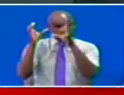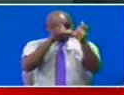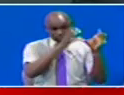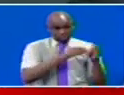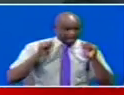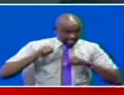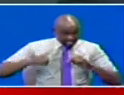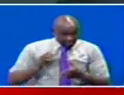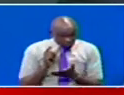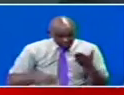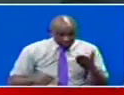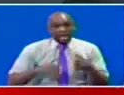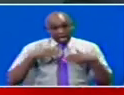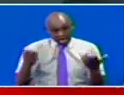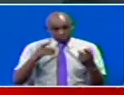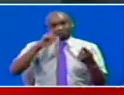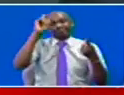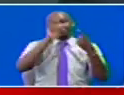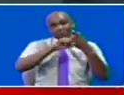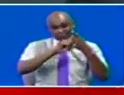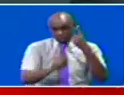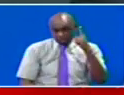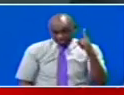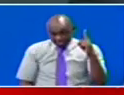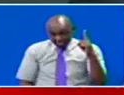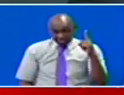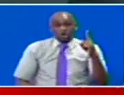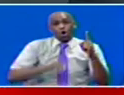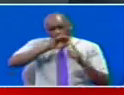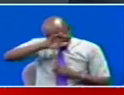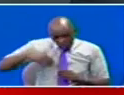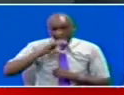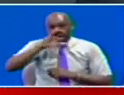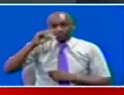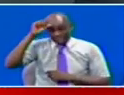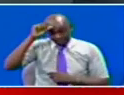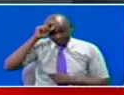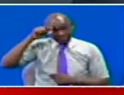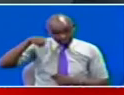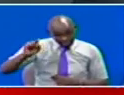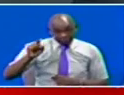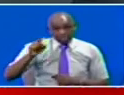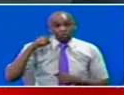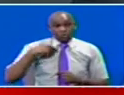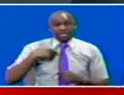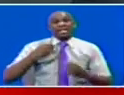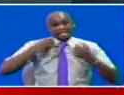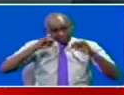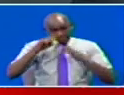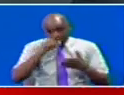agree as follows. One, that all county governments will execute